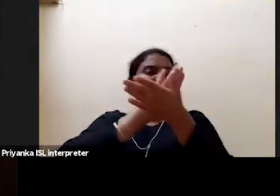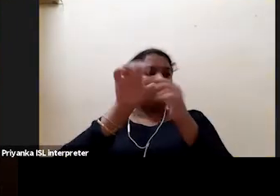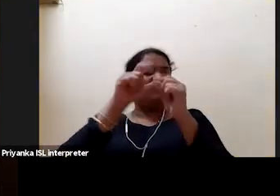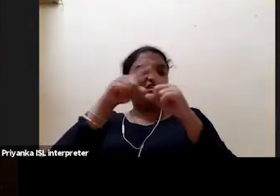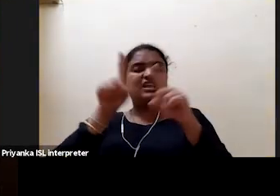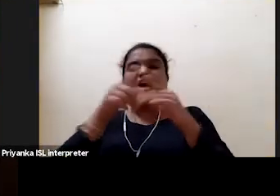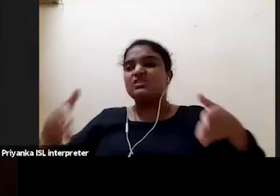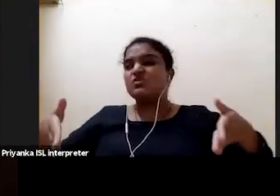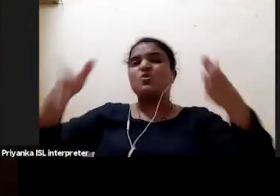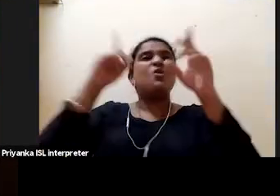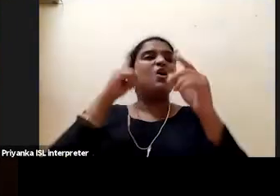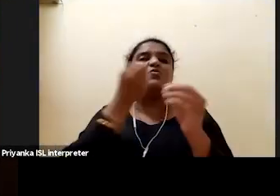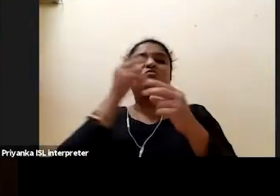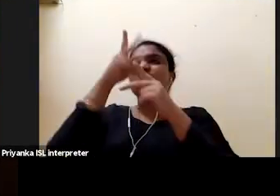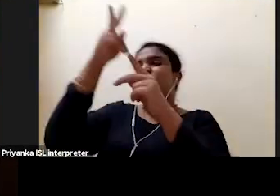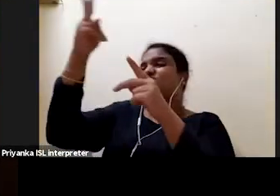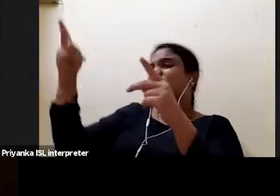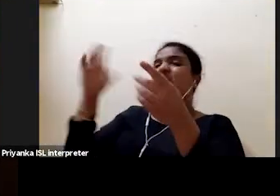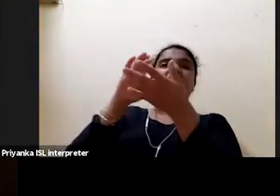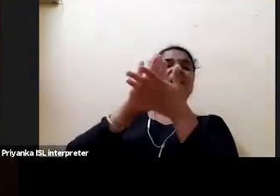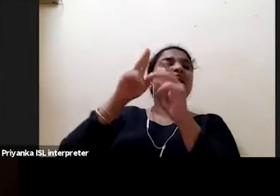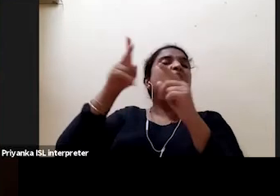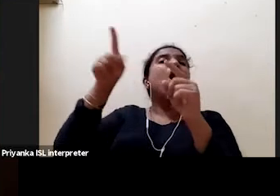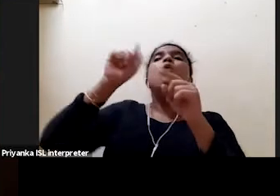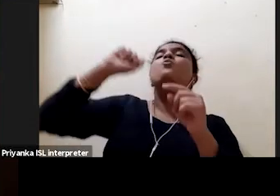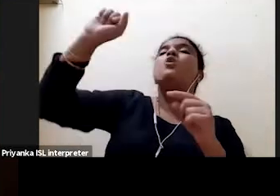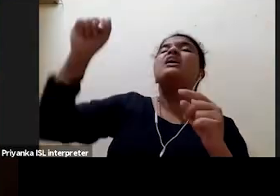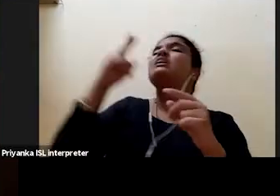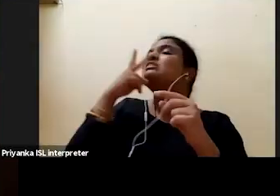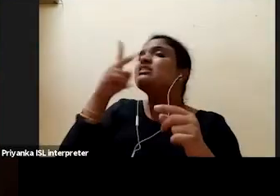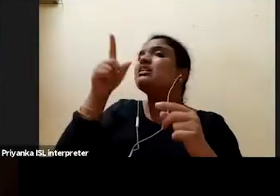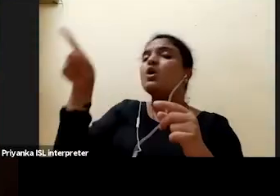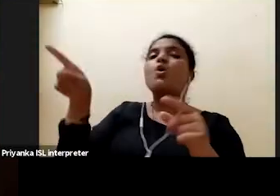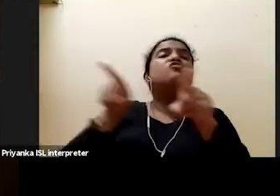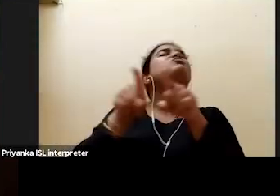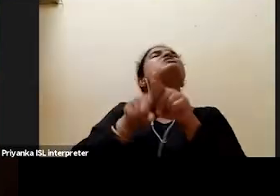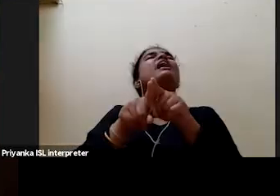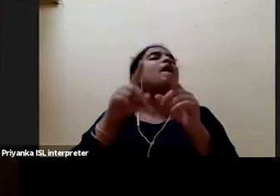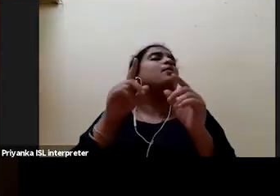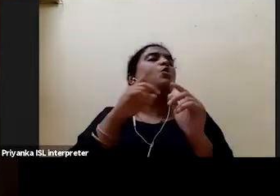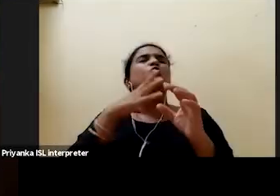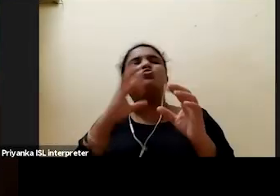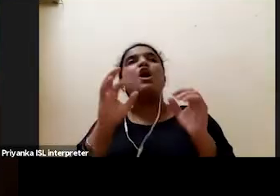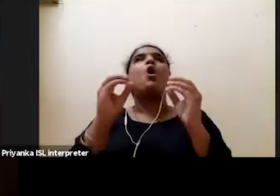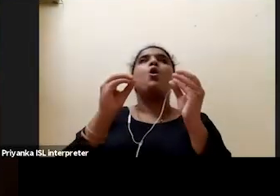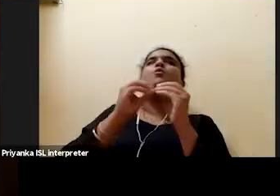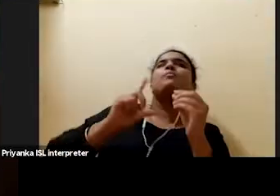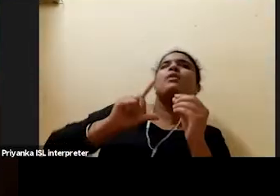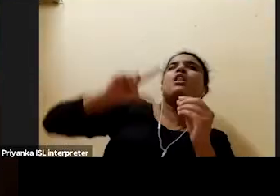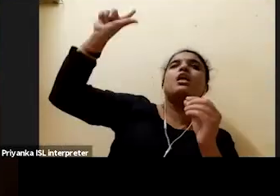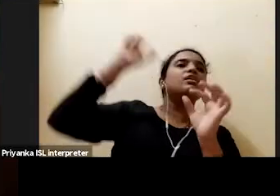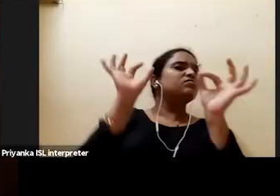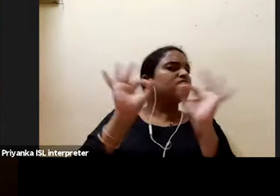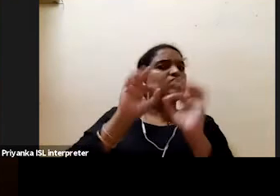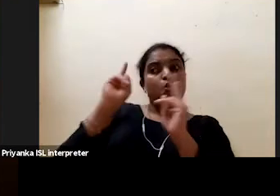other parts of the country. Rarely they are, like, you will not find someone who's just been in Mumbai forever. I mean, there